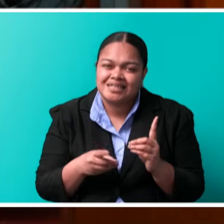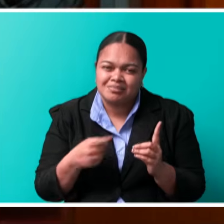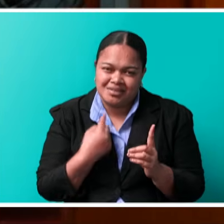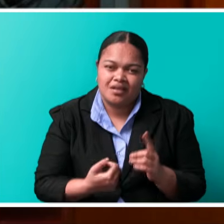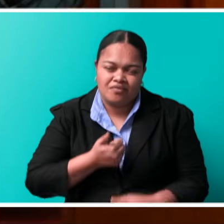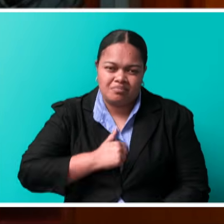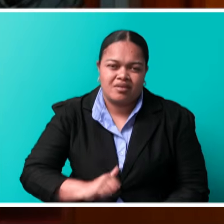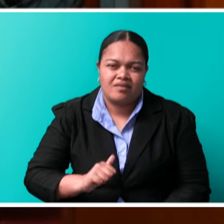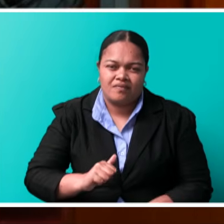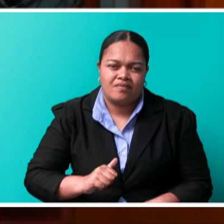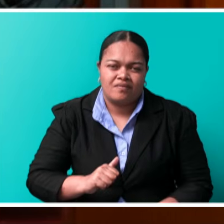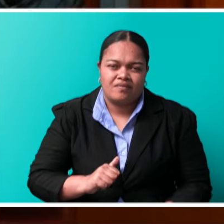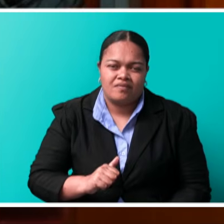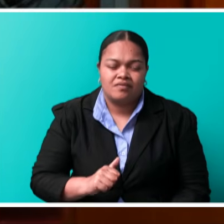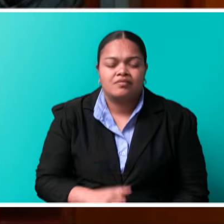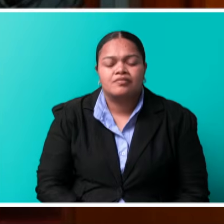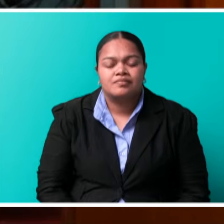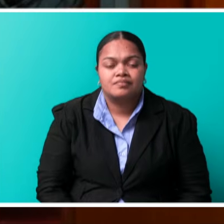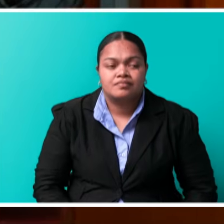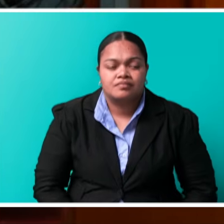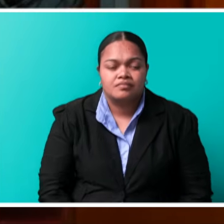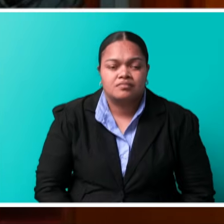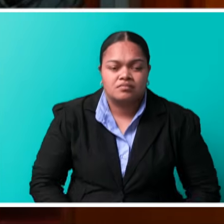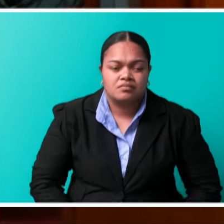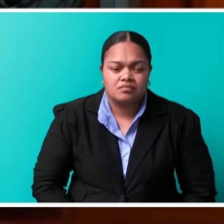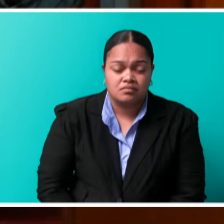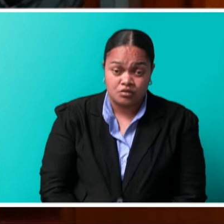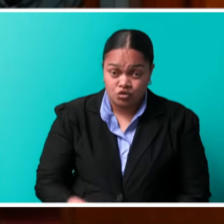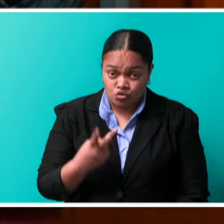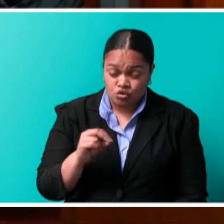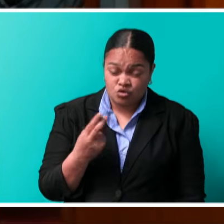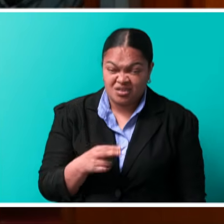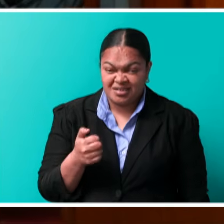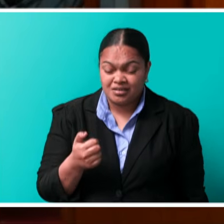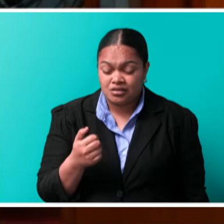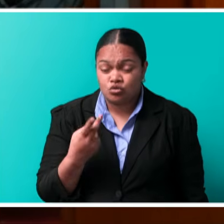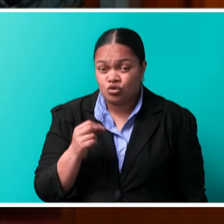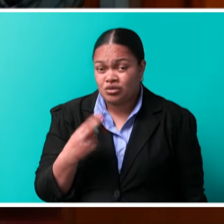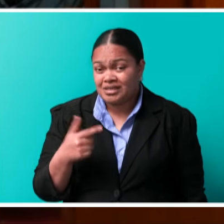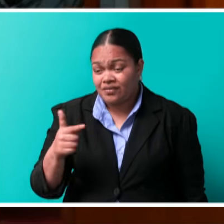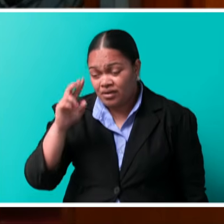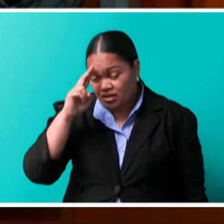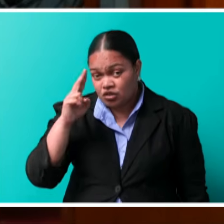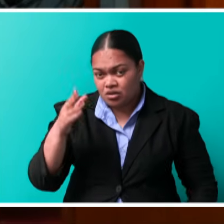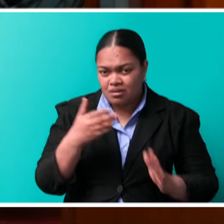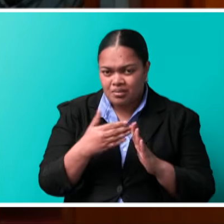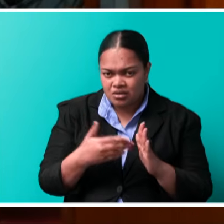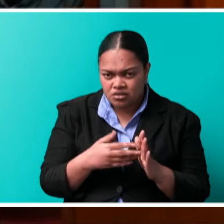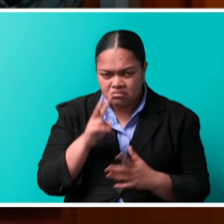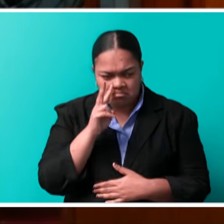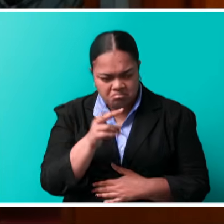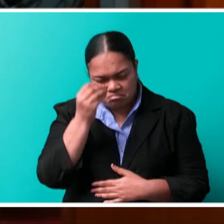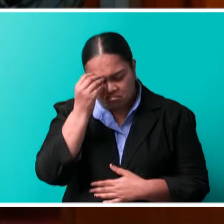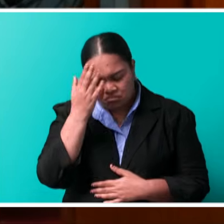in this budget. The 2026-2027 national budget recognizes that the road ahead